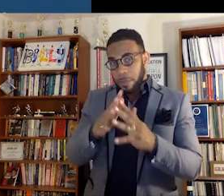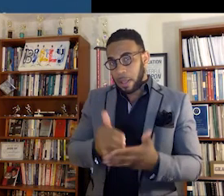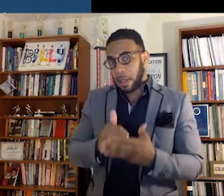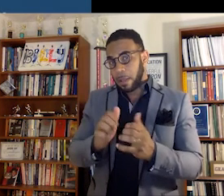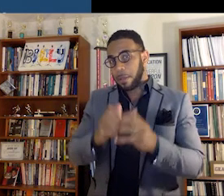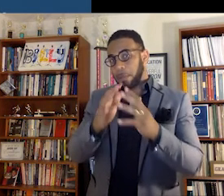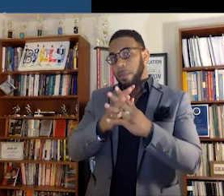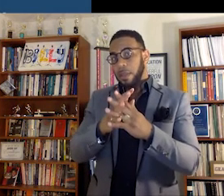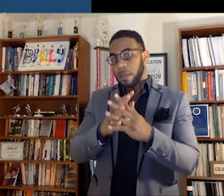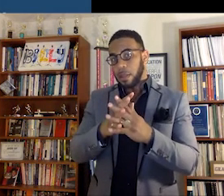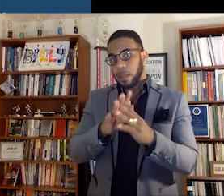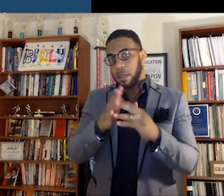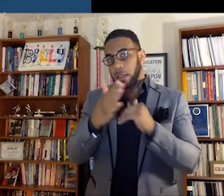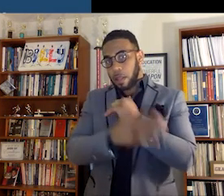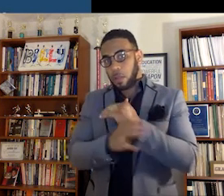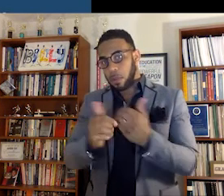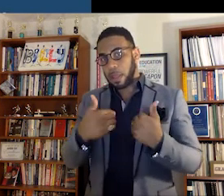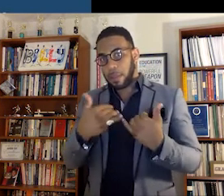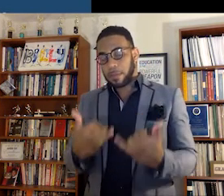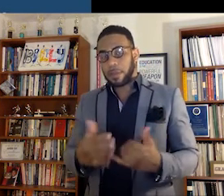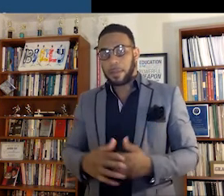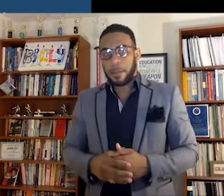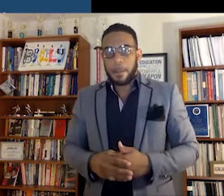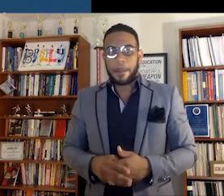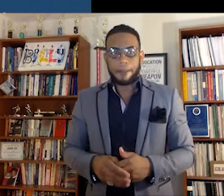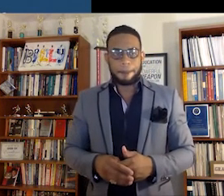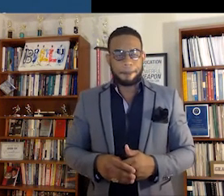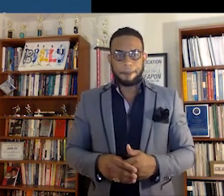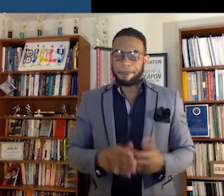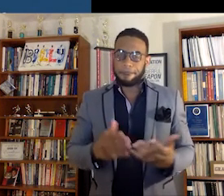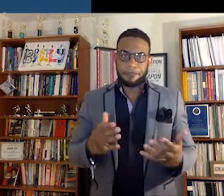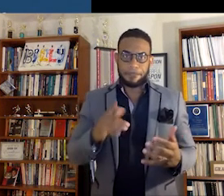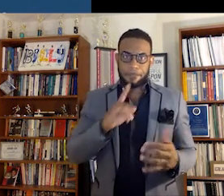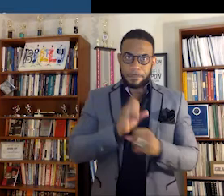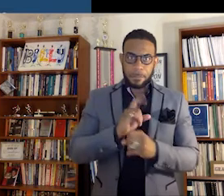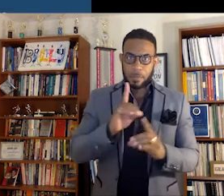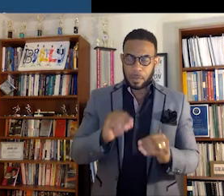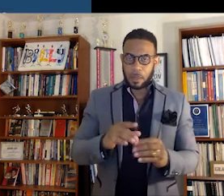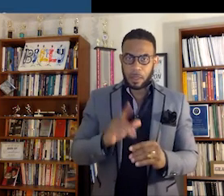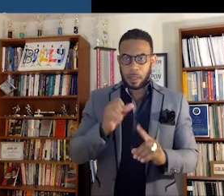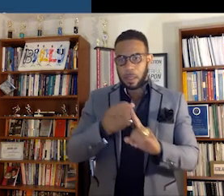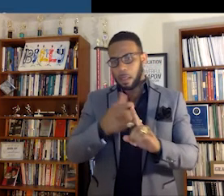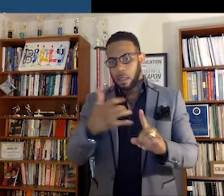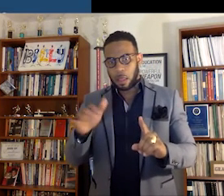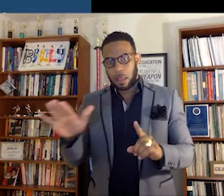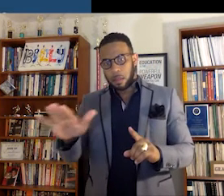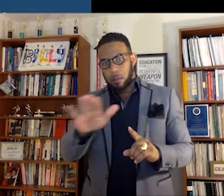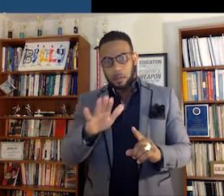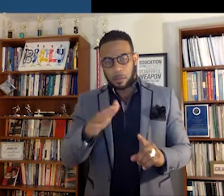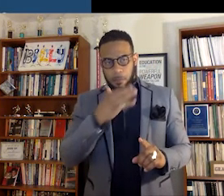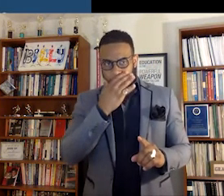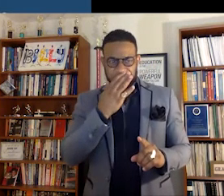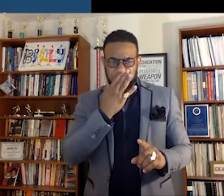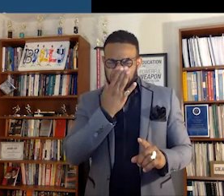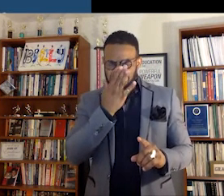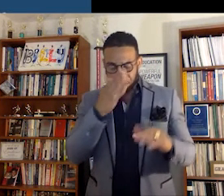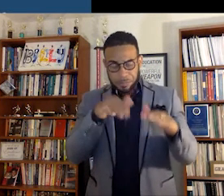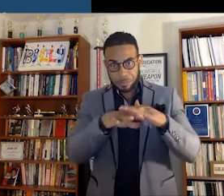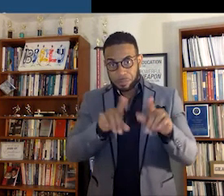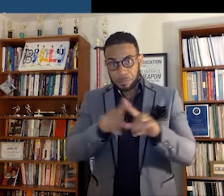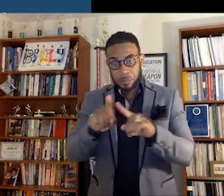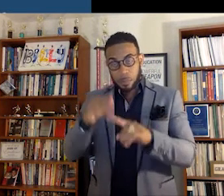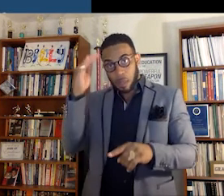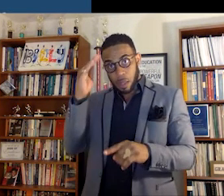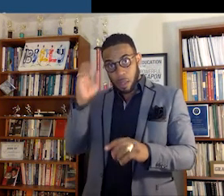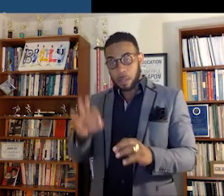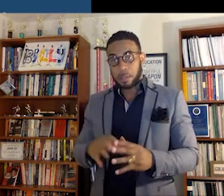to build up the country that we have now. Black students need the opportunity to expand their access and knowledge